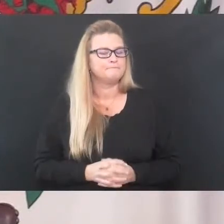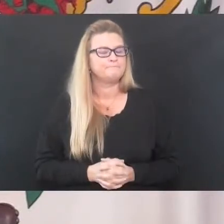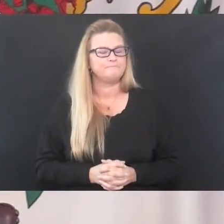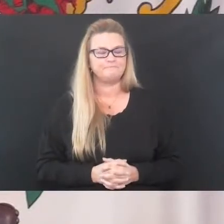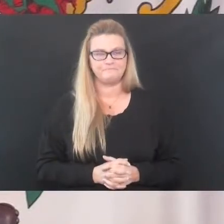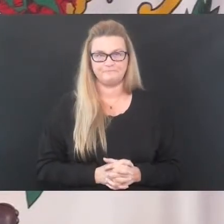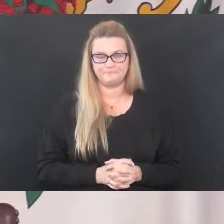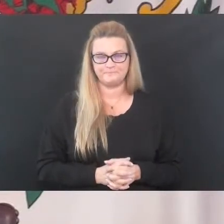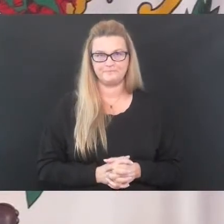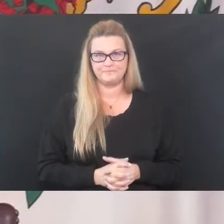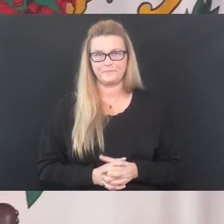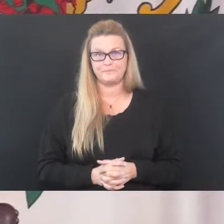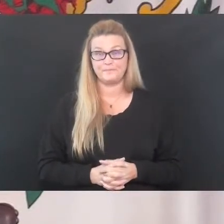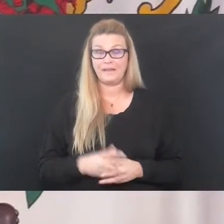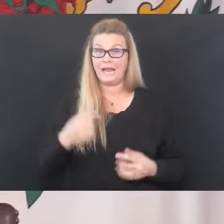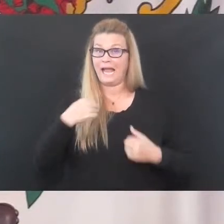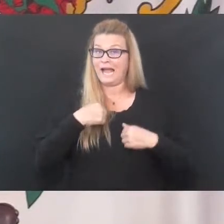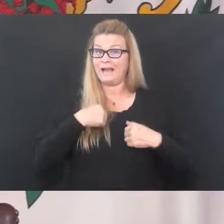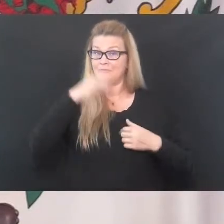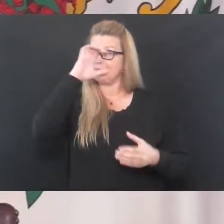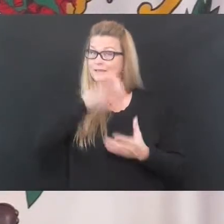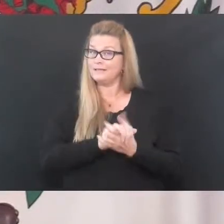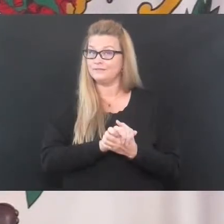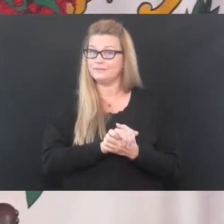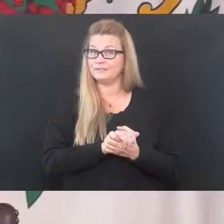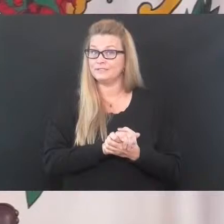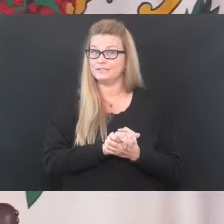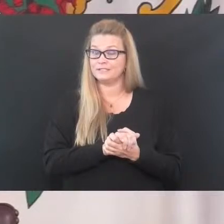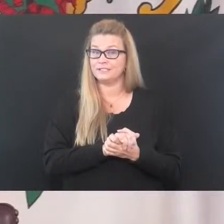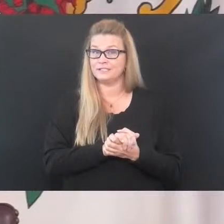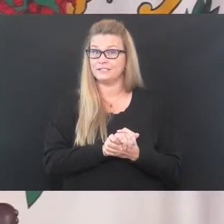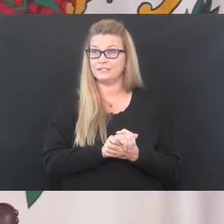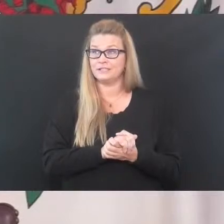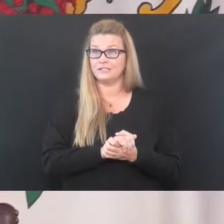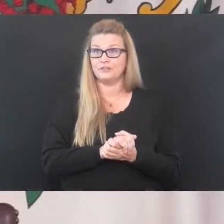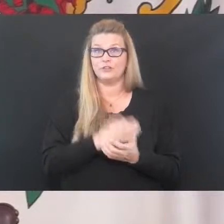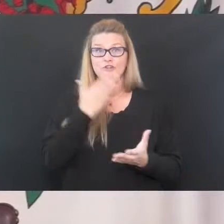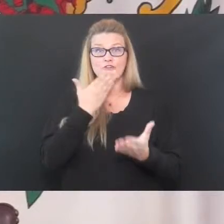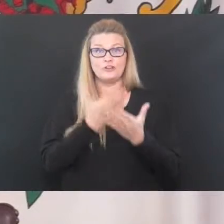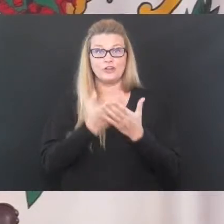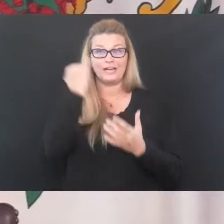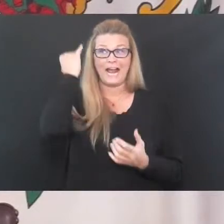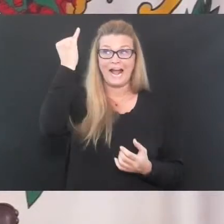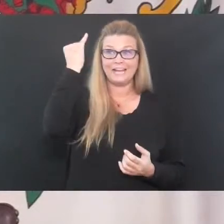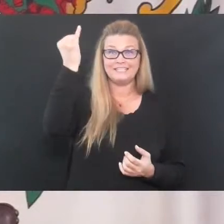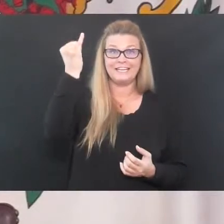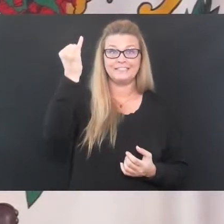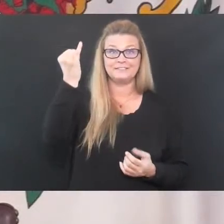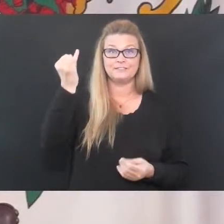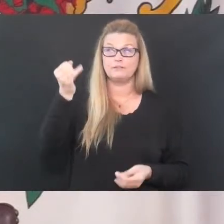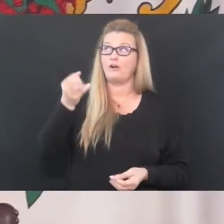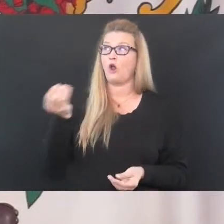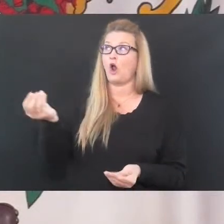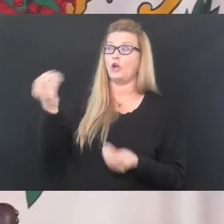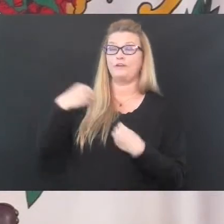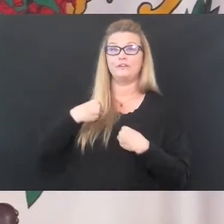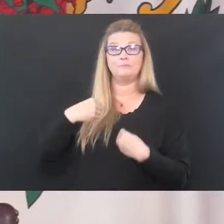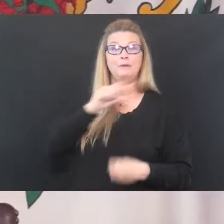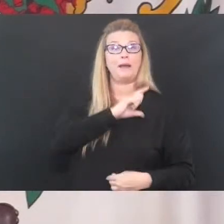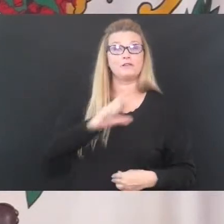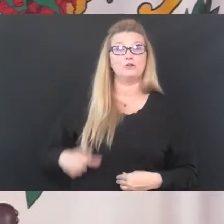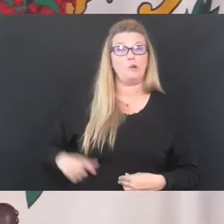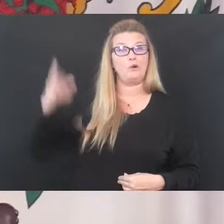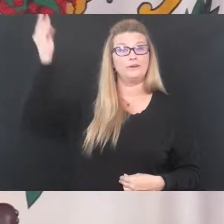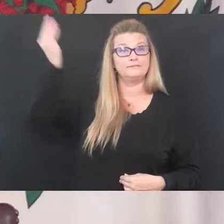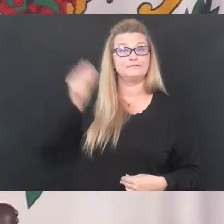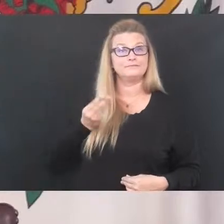I truly believe that the good ideas that I come up with are coming from the good Lord, as I've said many times, and I'll